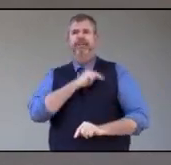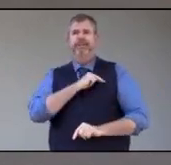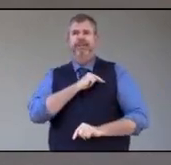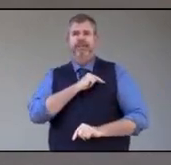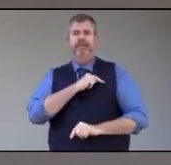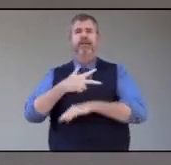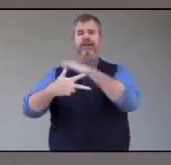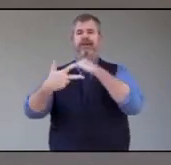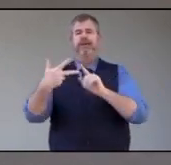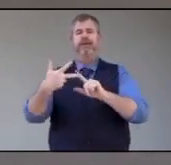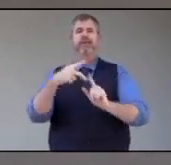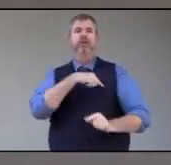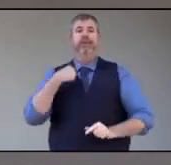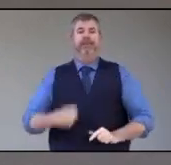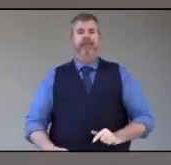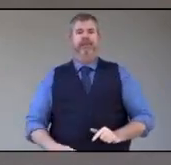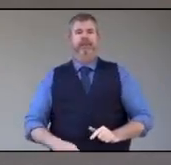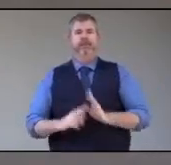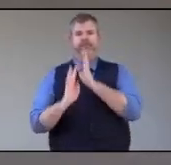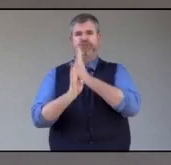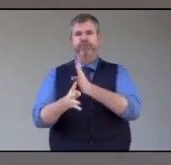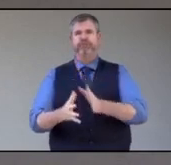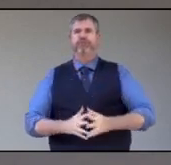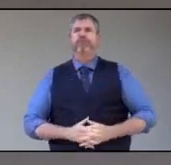turn it over to Dr. Fenstersheib.